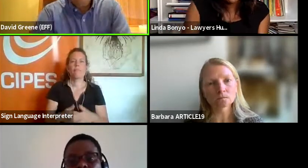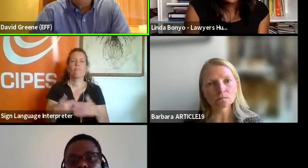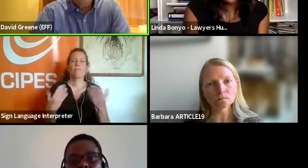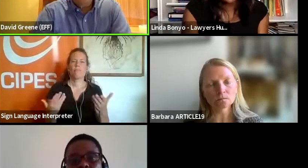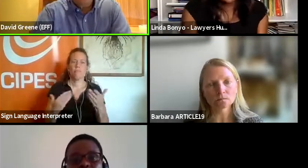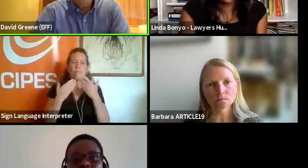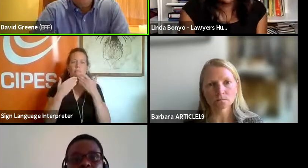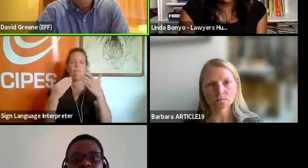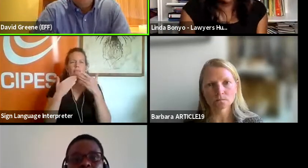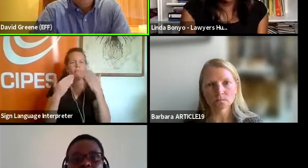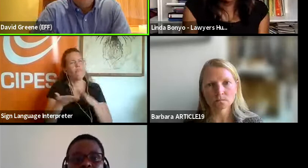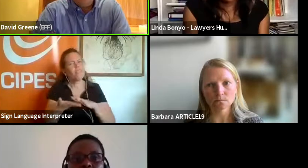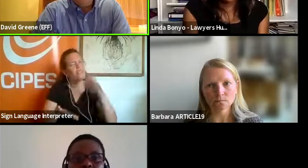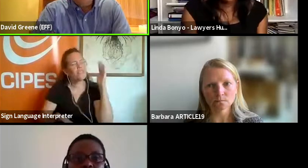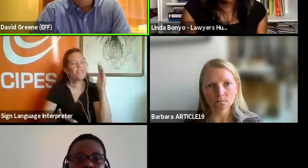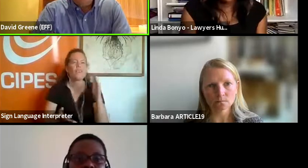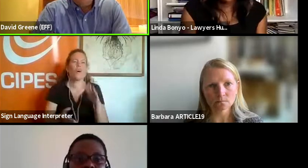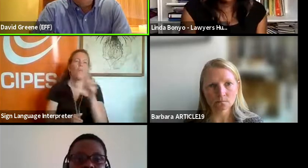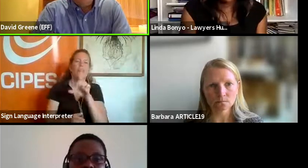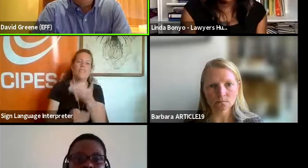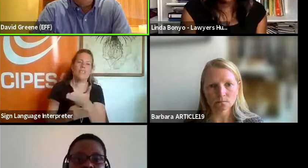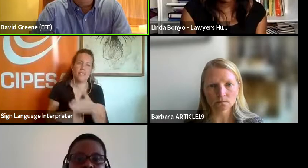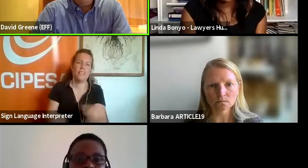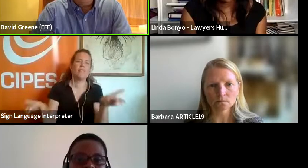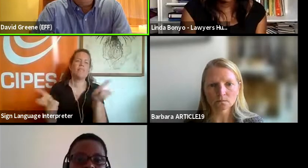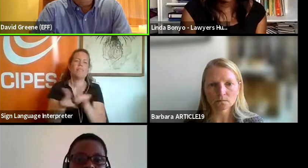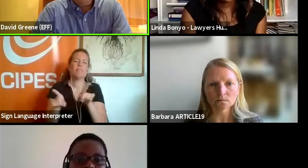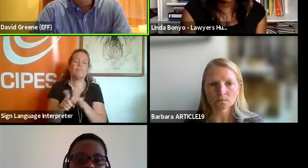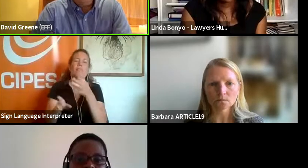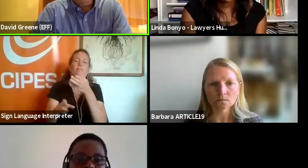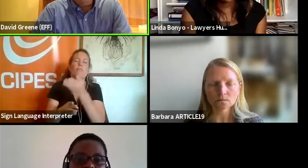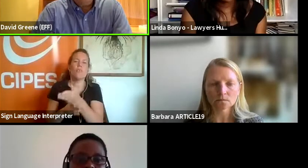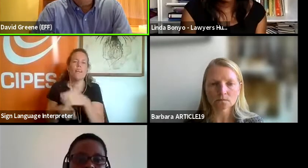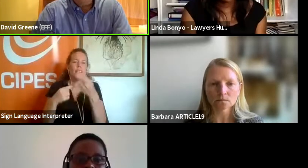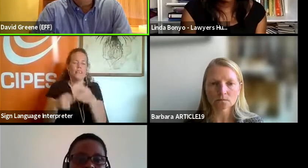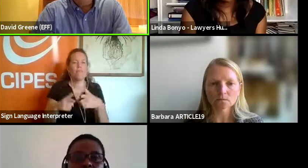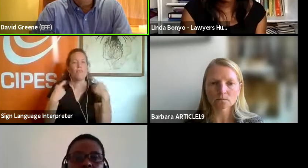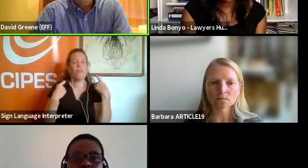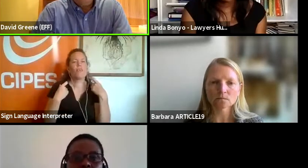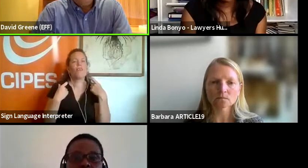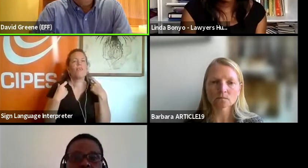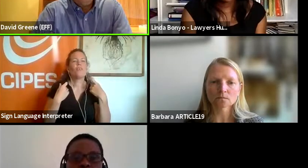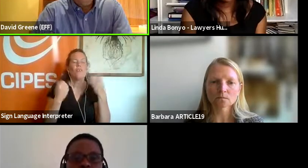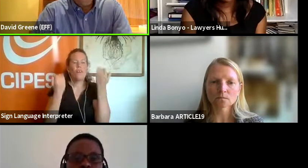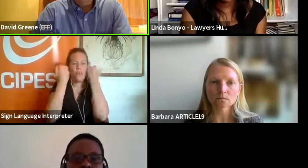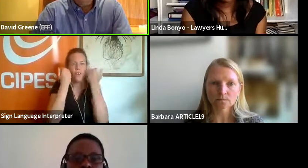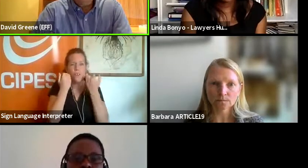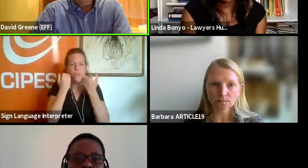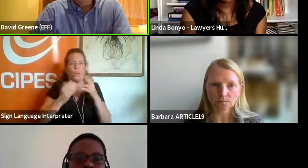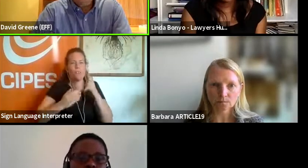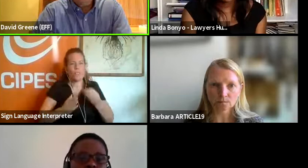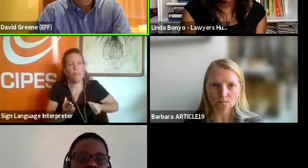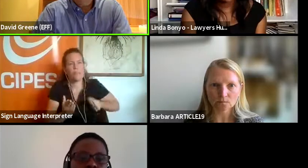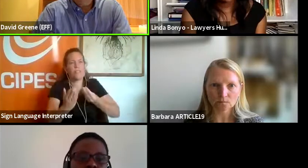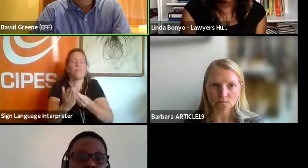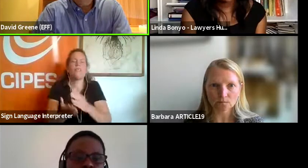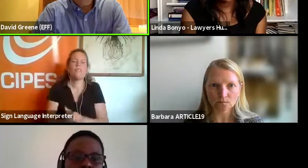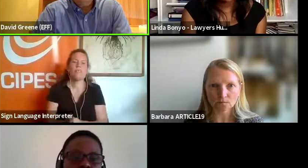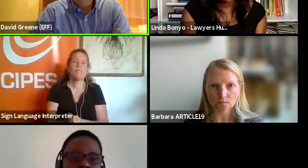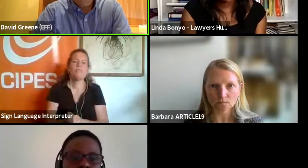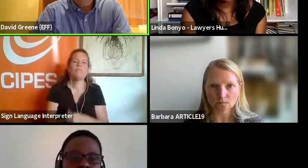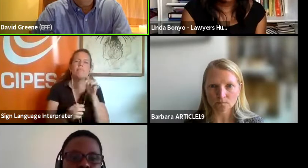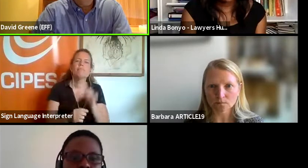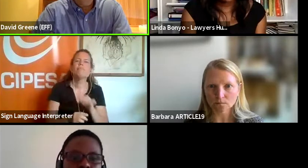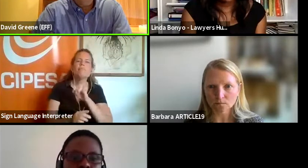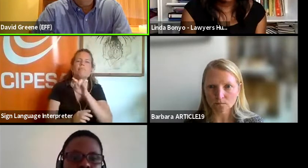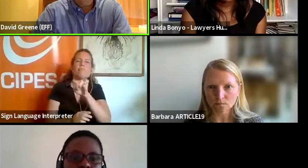Thank you so much, Linda, both for that and for the Lawyers Hub submission. I'd like to turn to Tomiwa